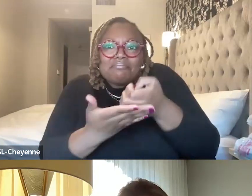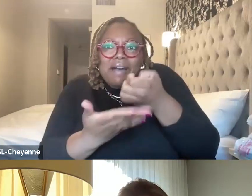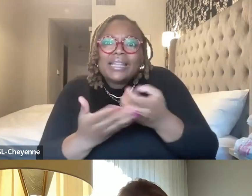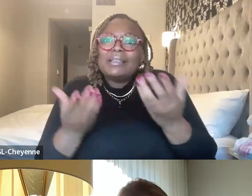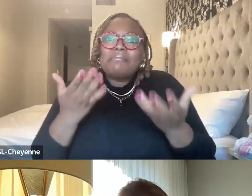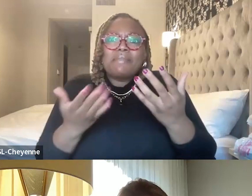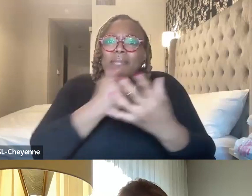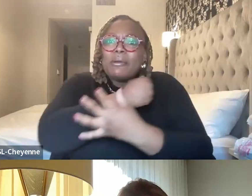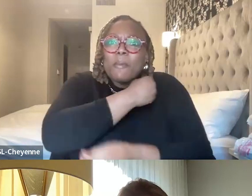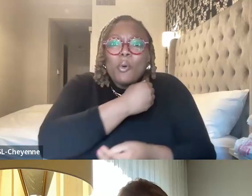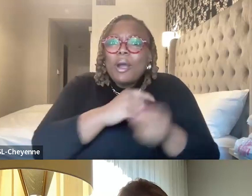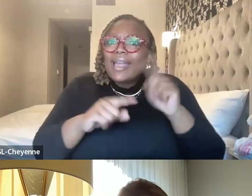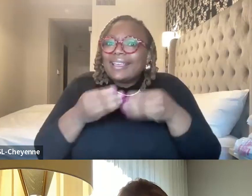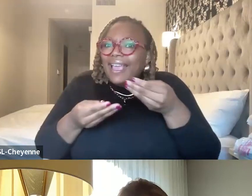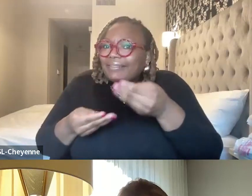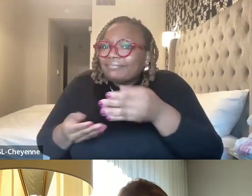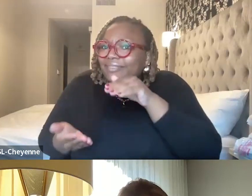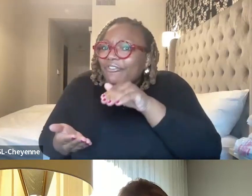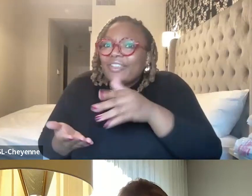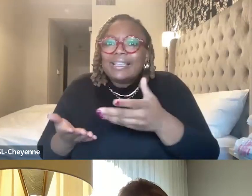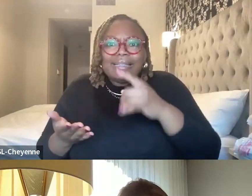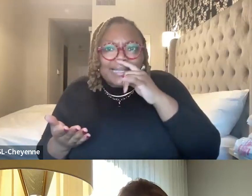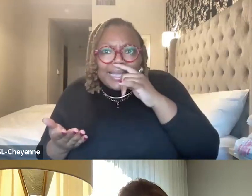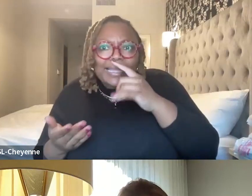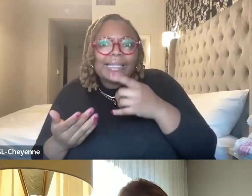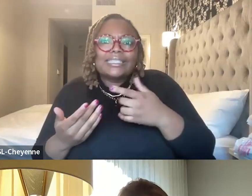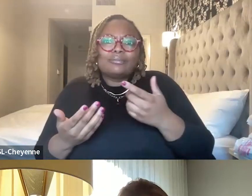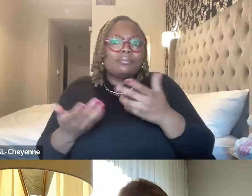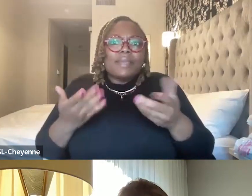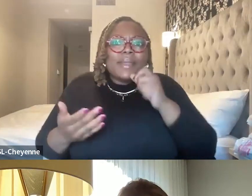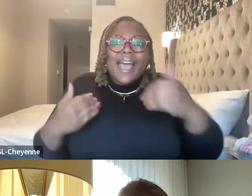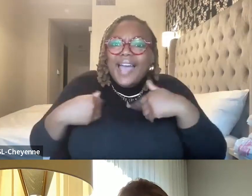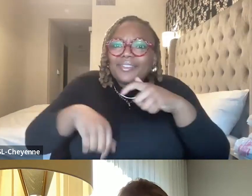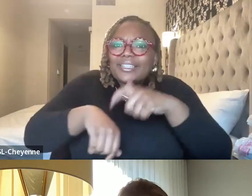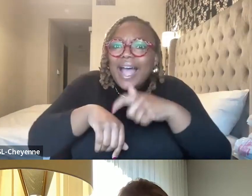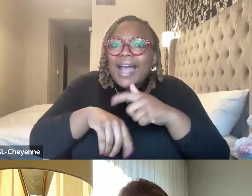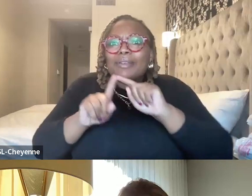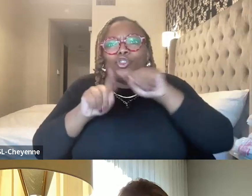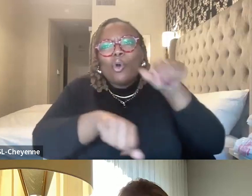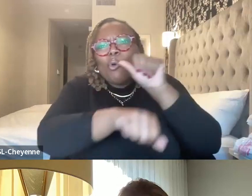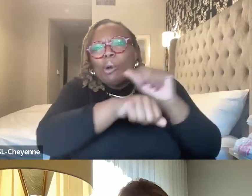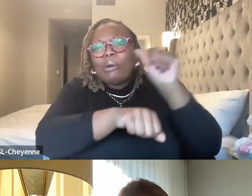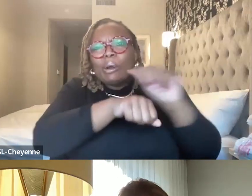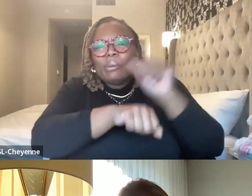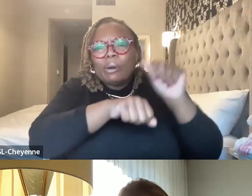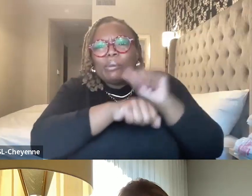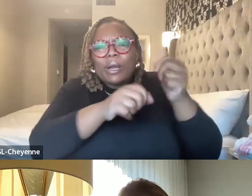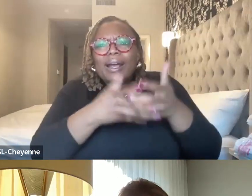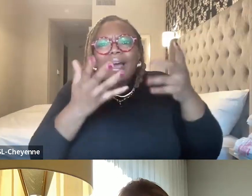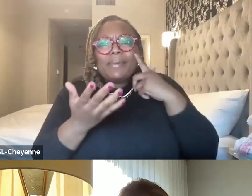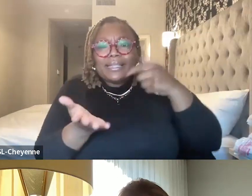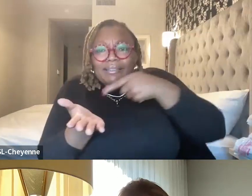to give food for the kid, or time to be with the kid because she has to work to pay the